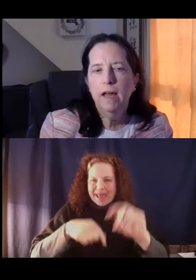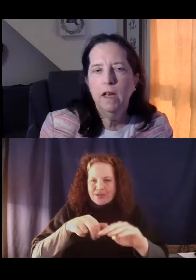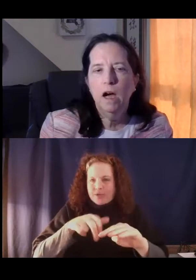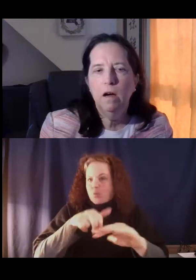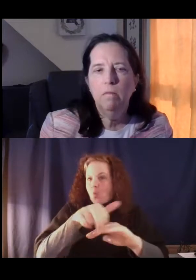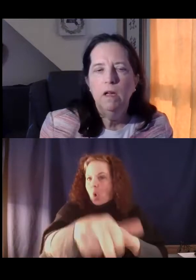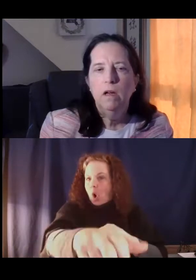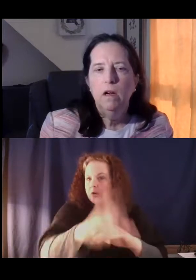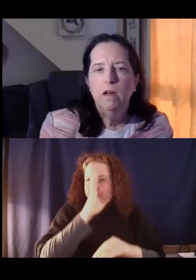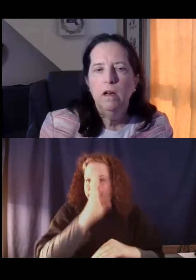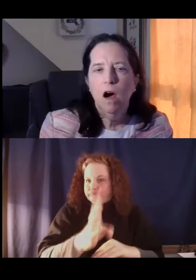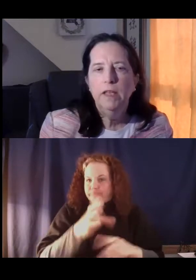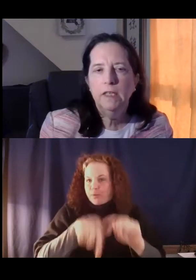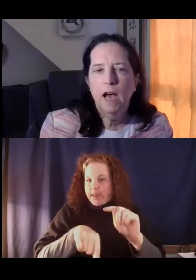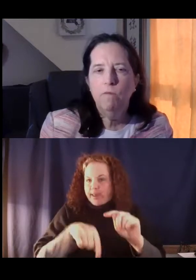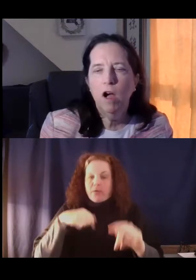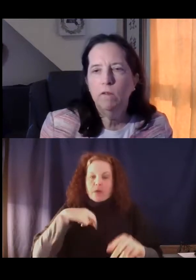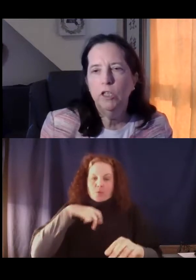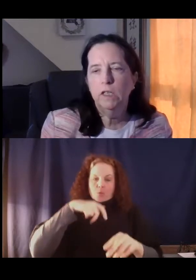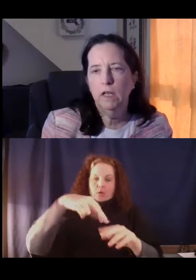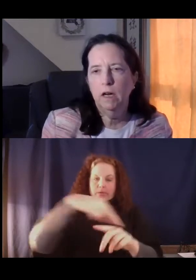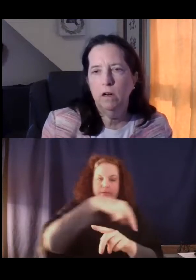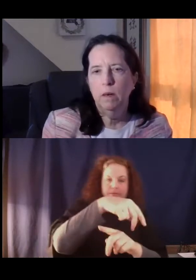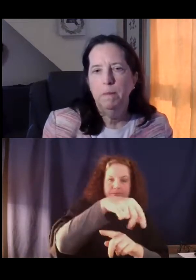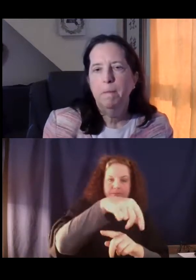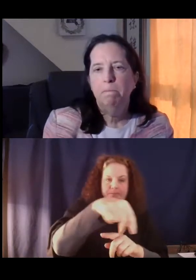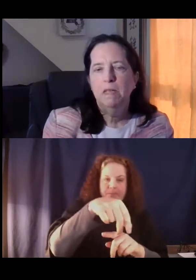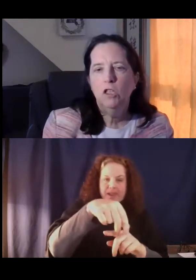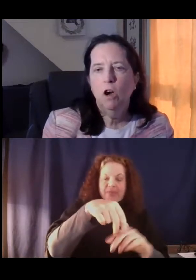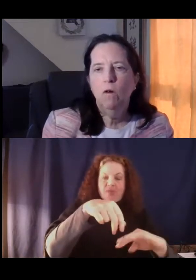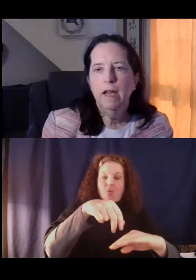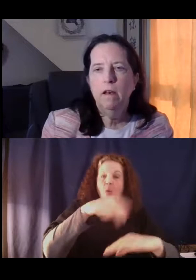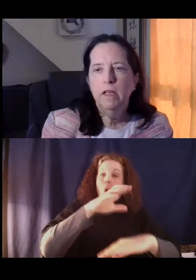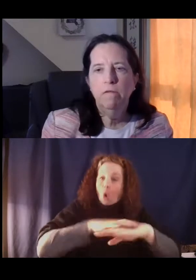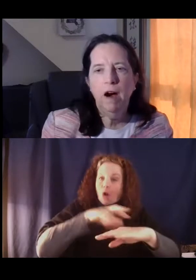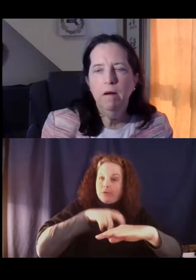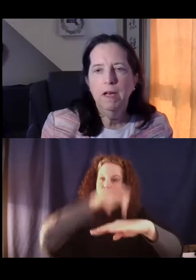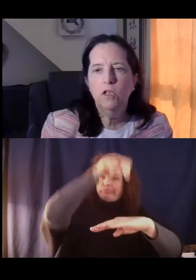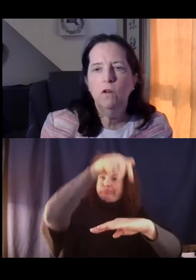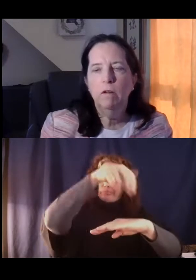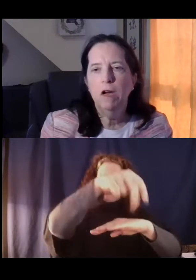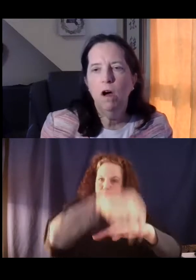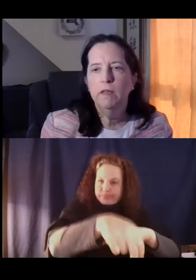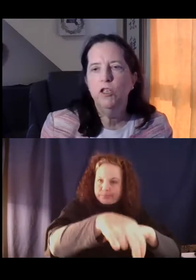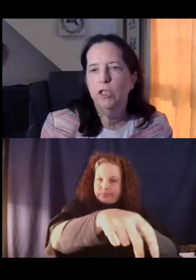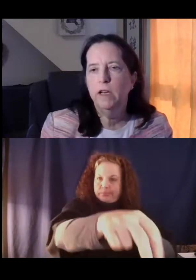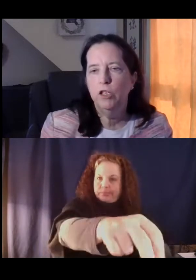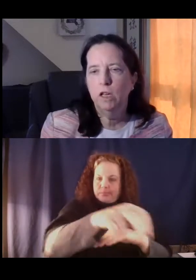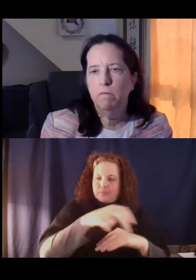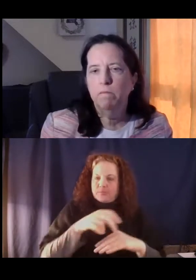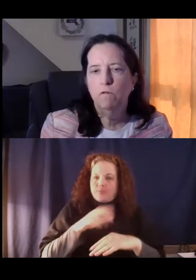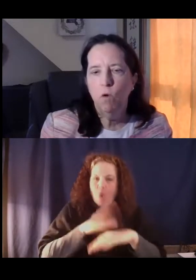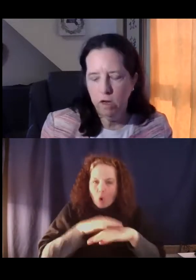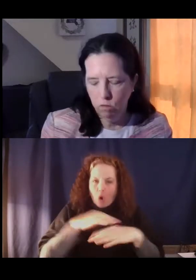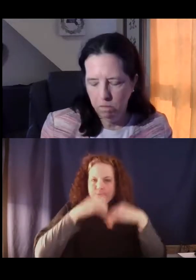will end up on the sidewalk, which is cleared. So the environment is going to be always